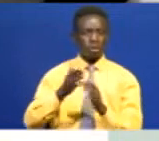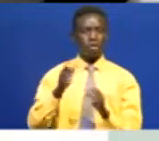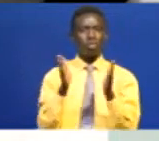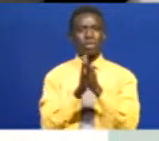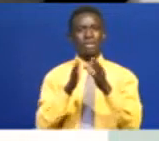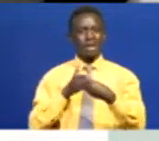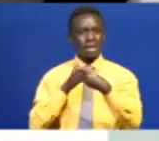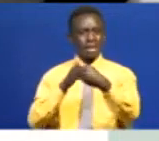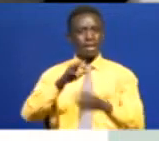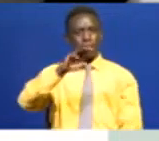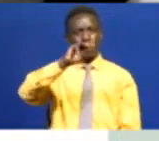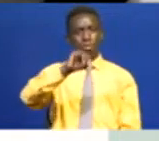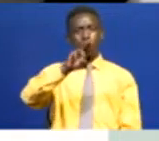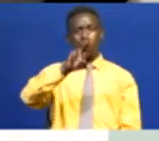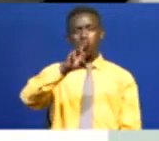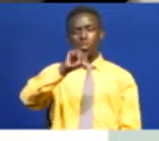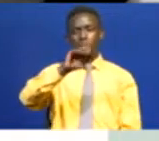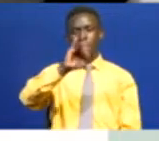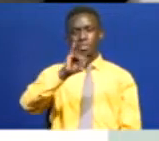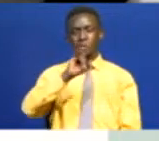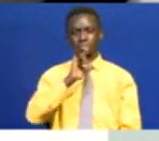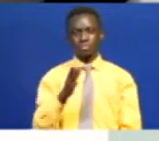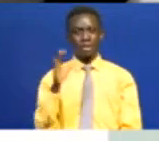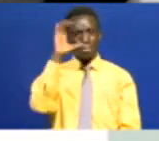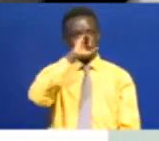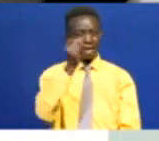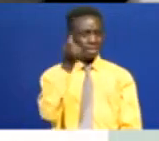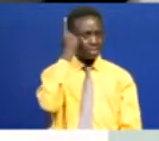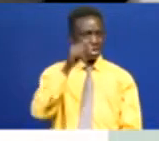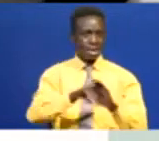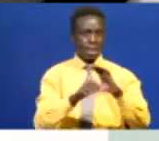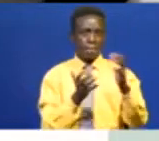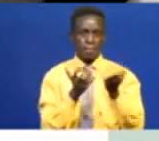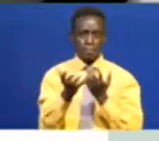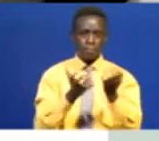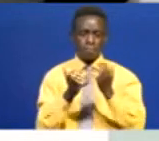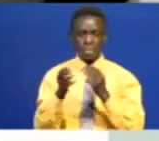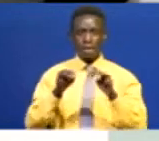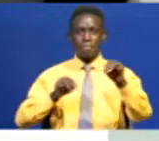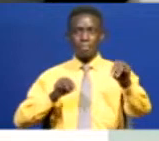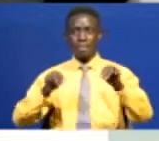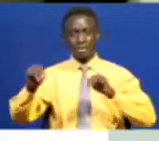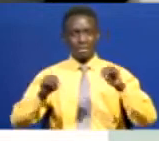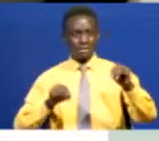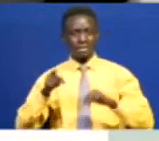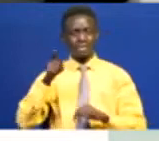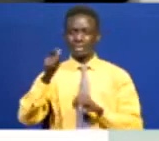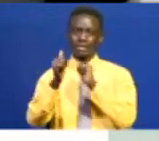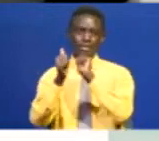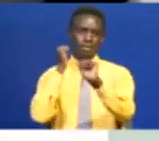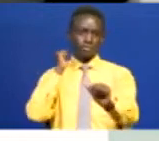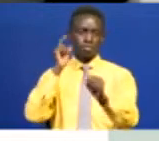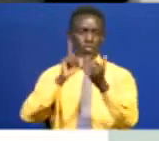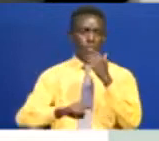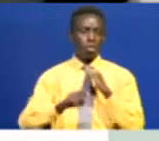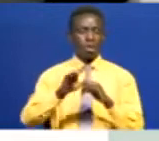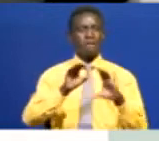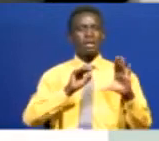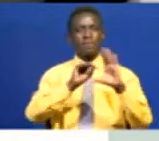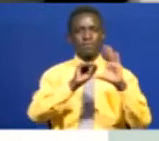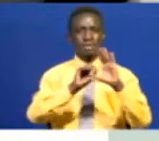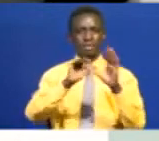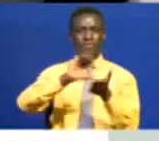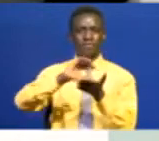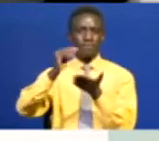says the lack of understanding in business management is denying the youth critical investor funding,